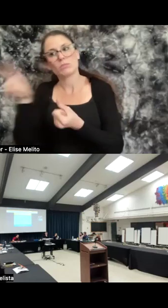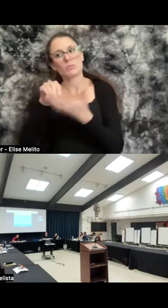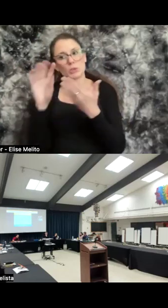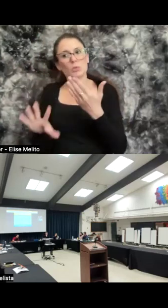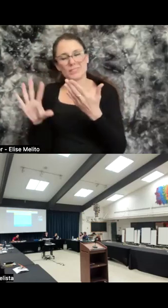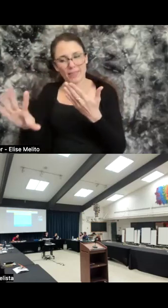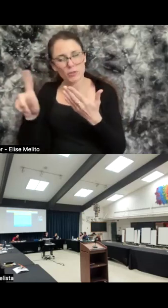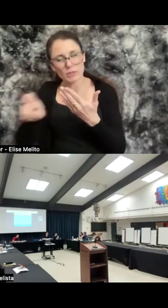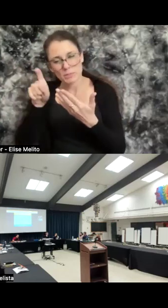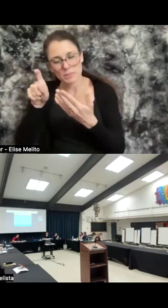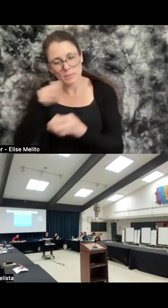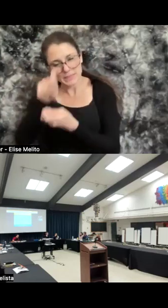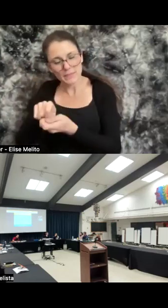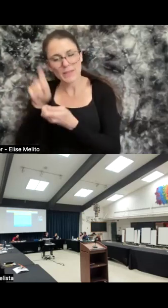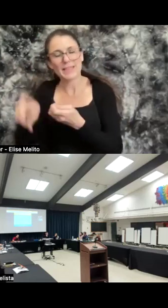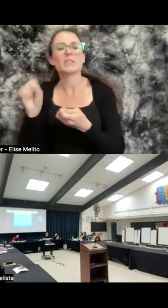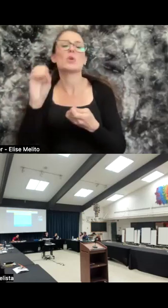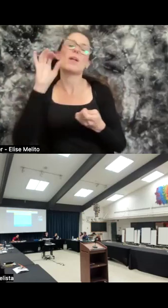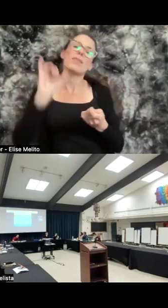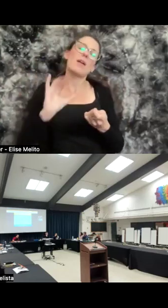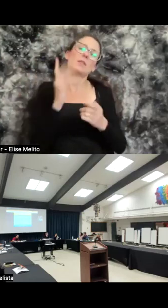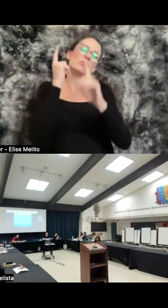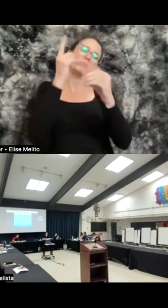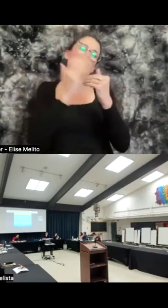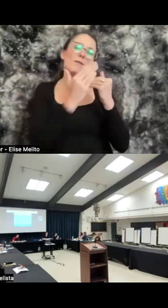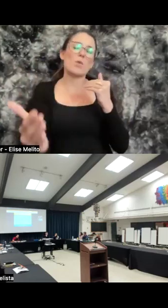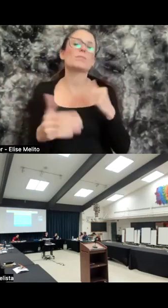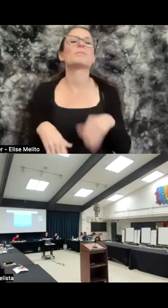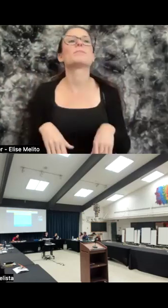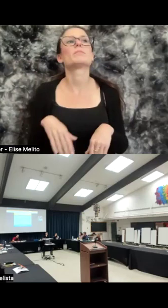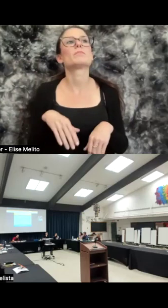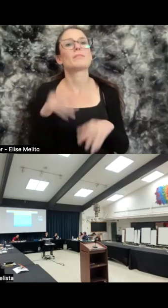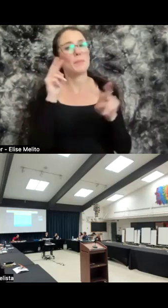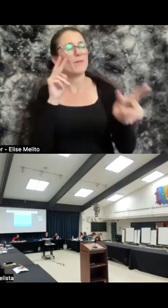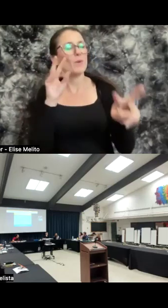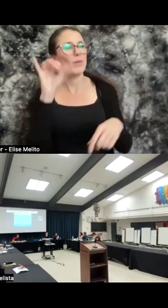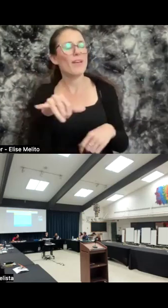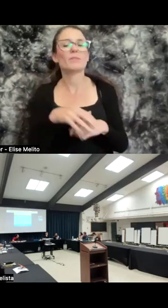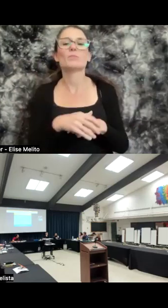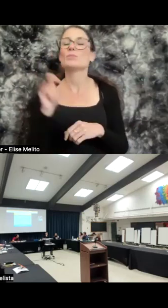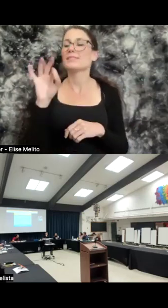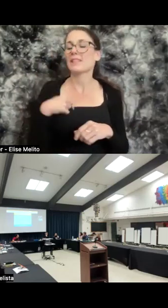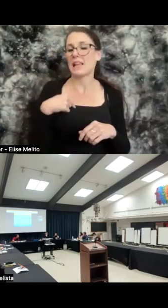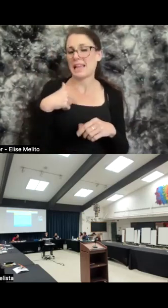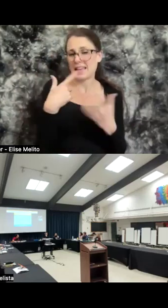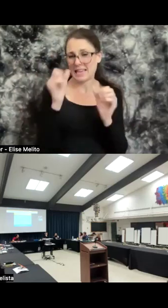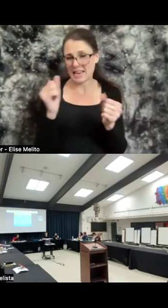So yep, that's us moving forward. We're looking forward to it. And if I can add as the